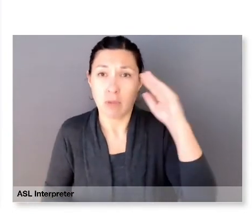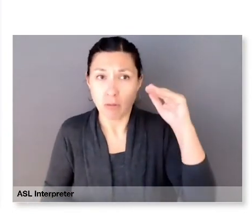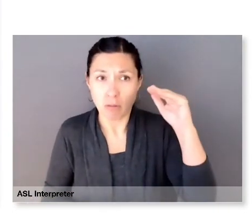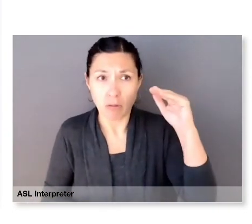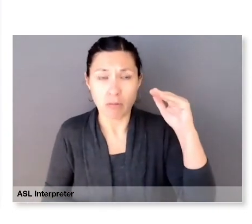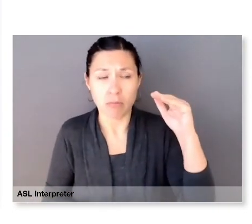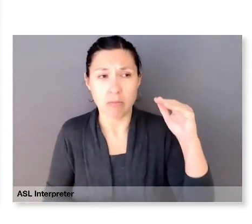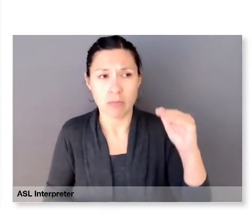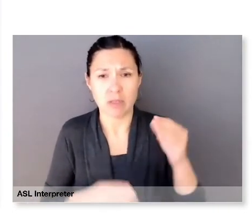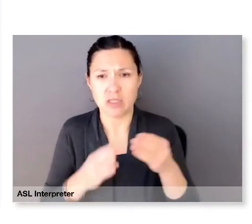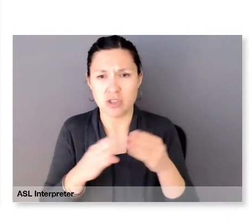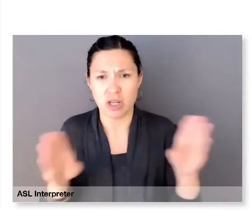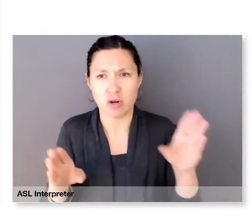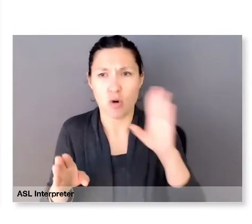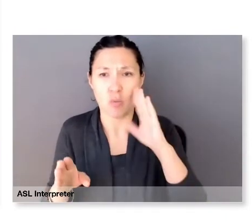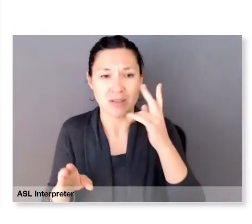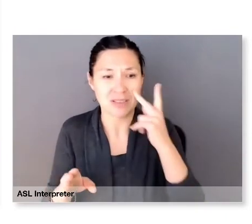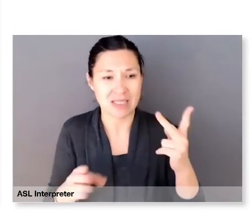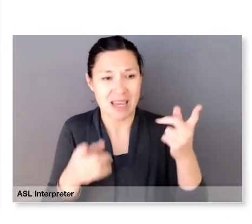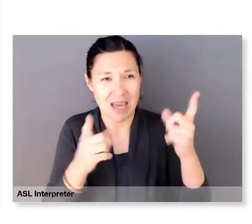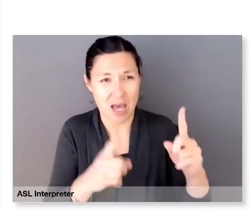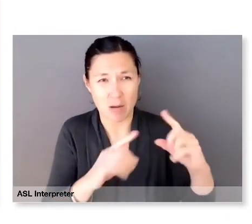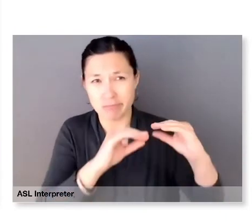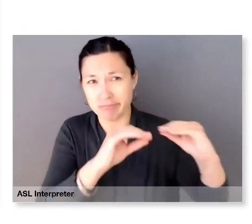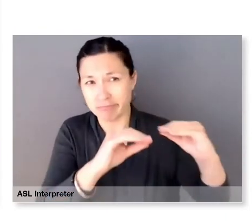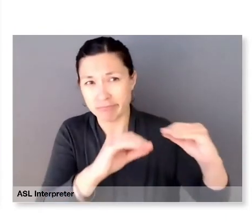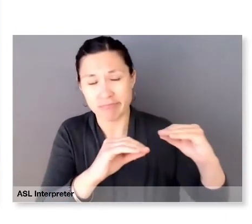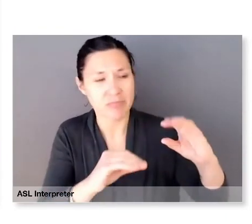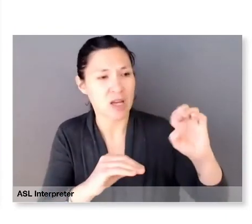see in education system, in art and